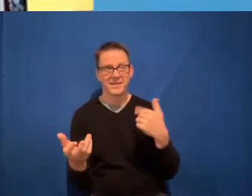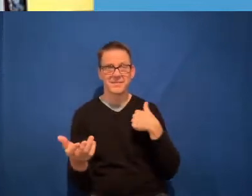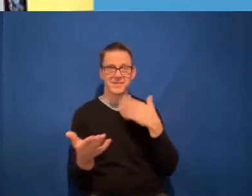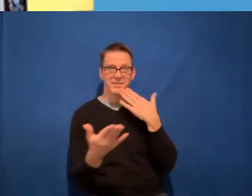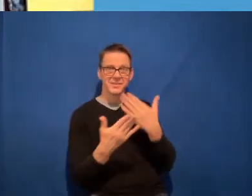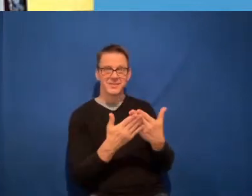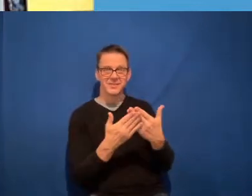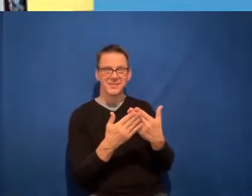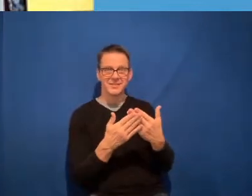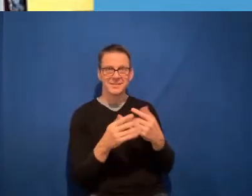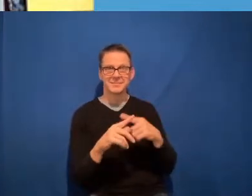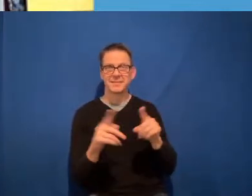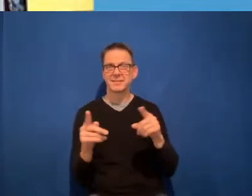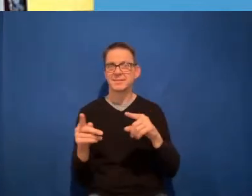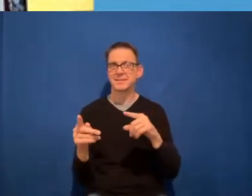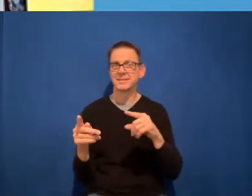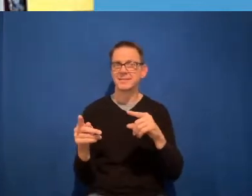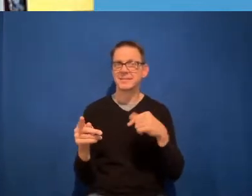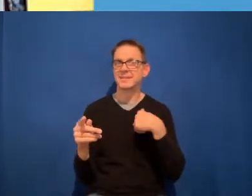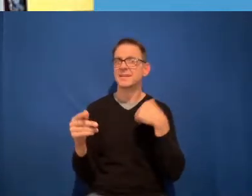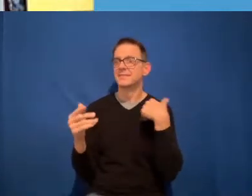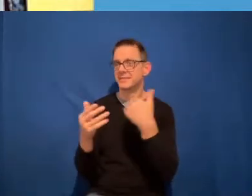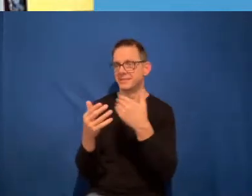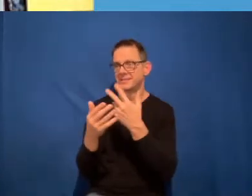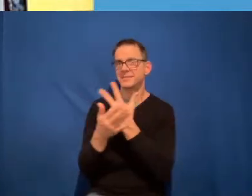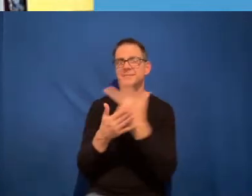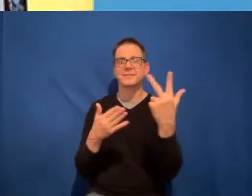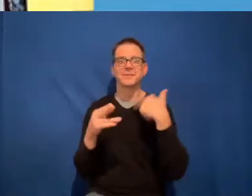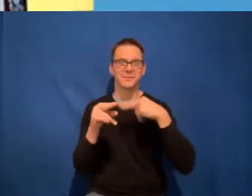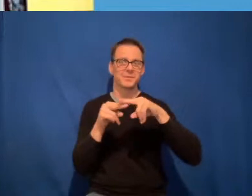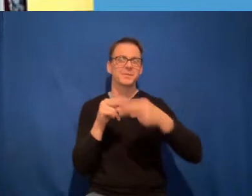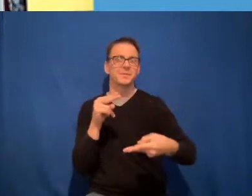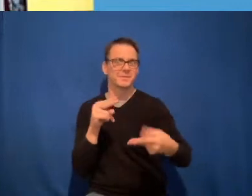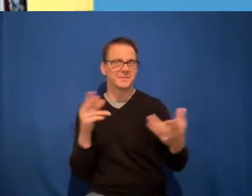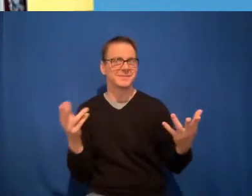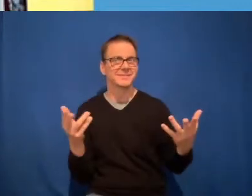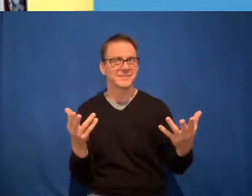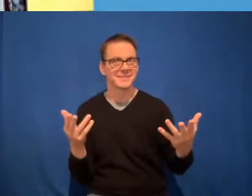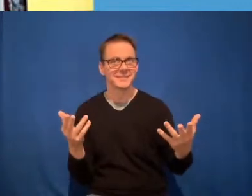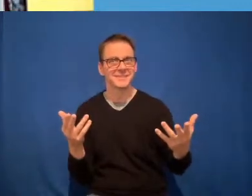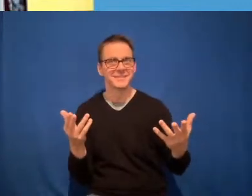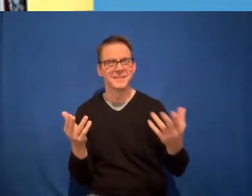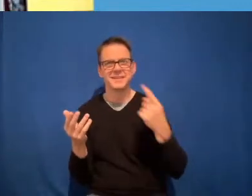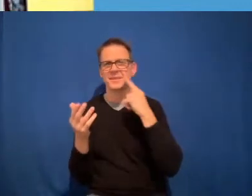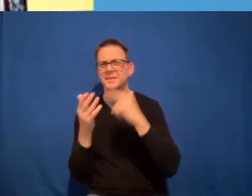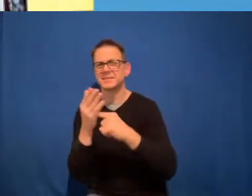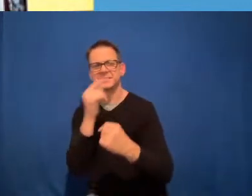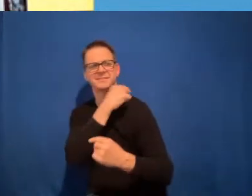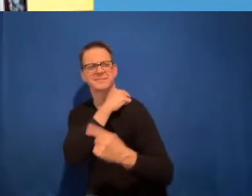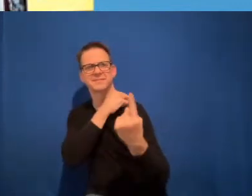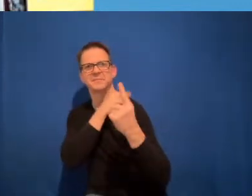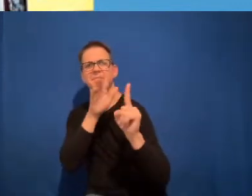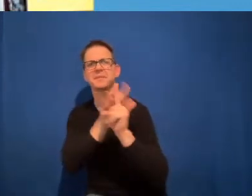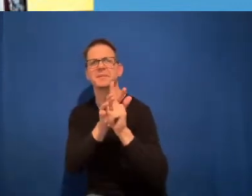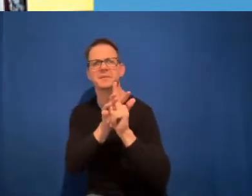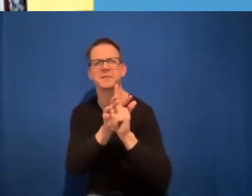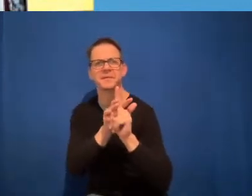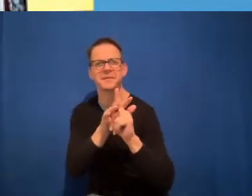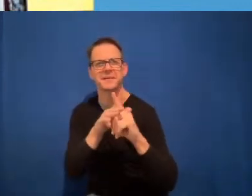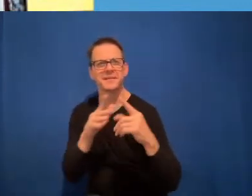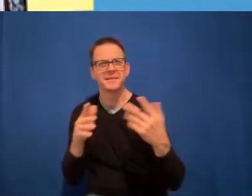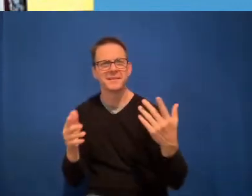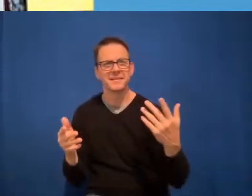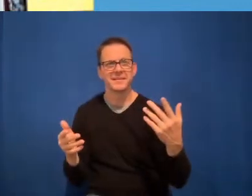for 3 weeks, or, I've got this strange growth on my back, or I've got